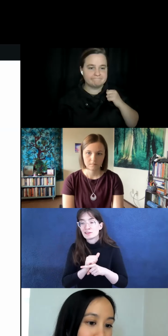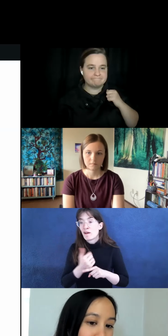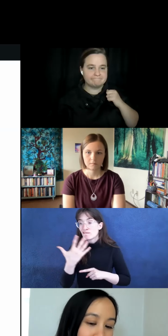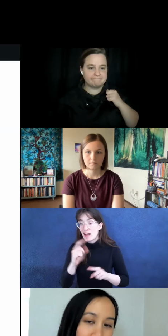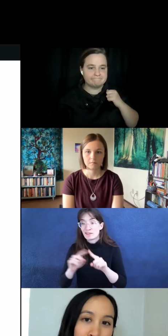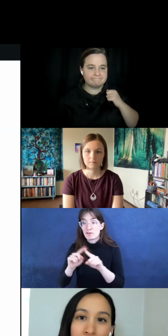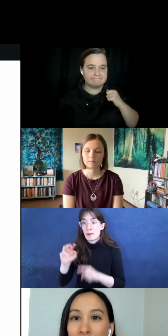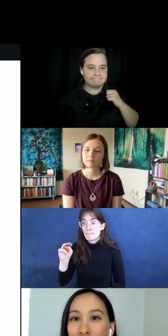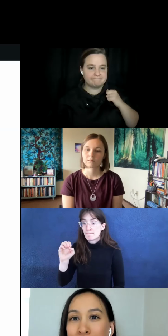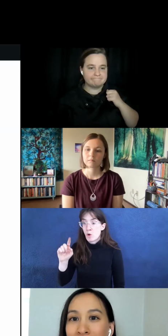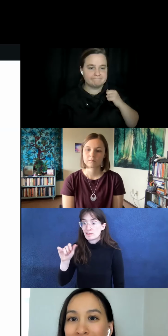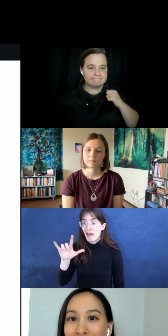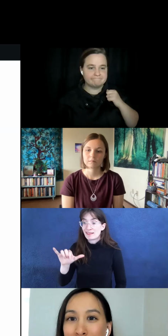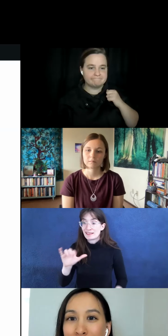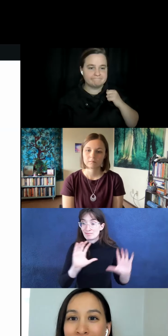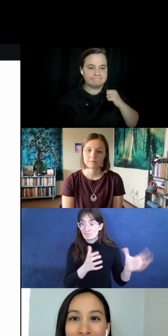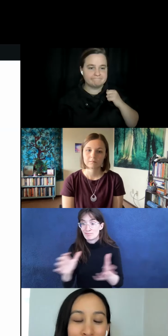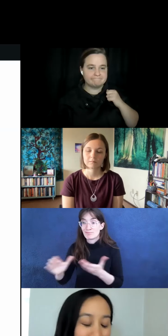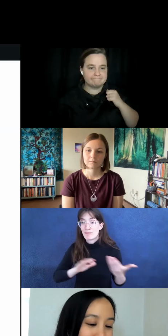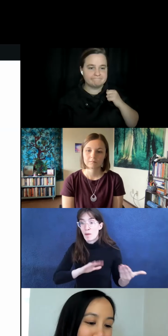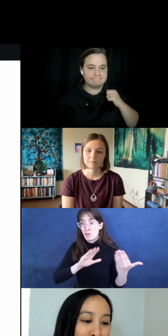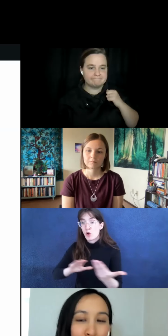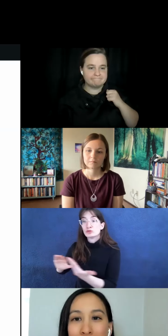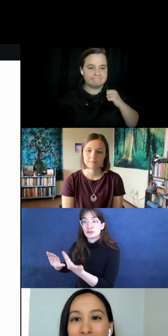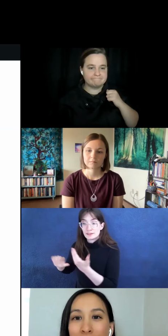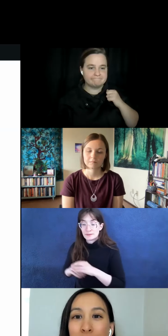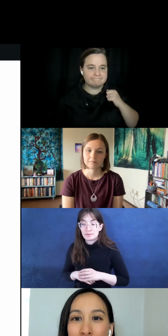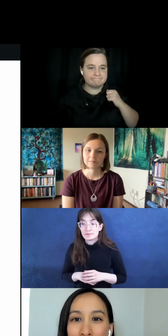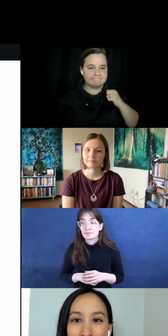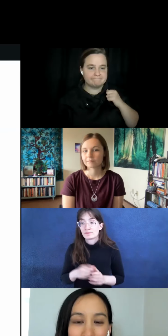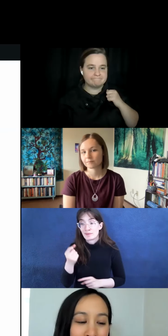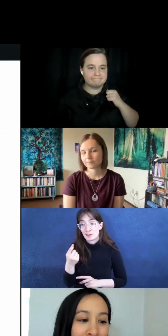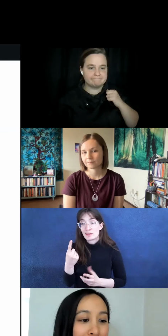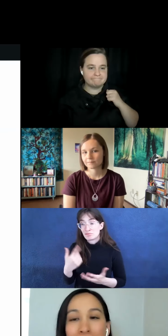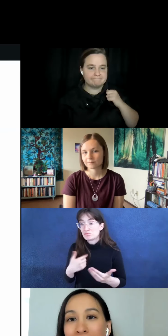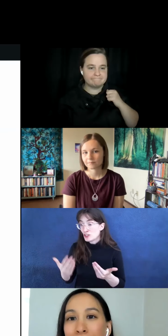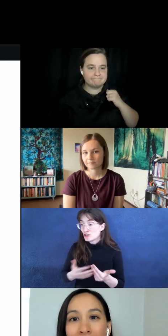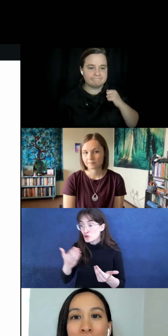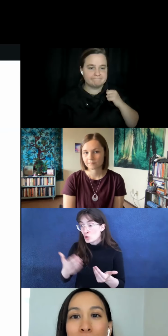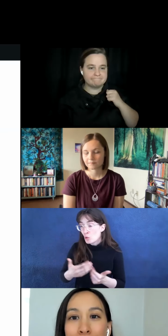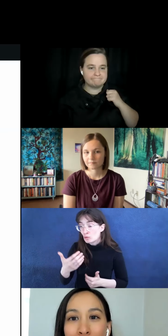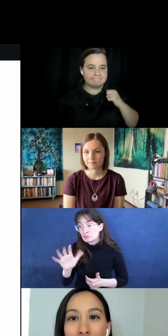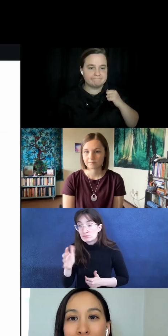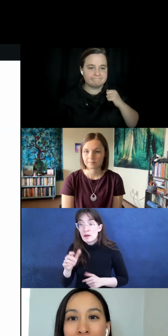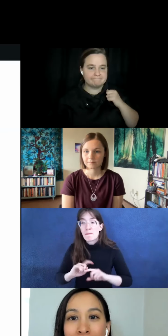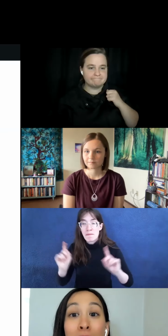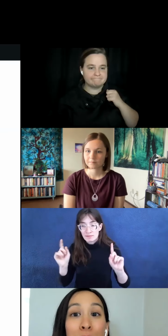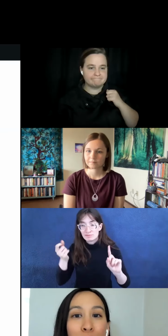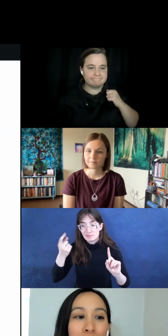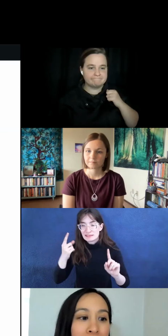So I know it seems, even though it's like newer, there are many different